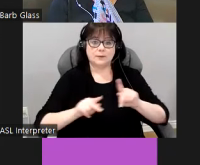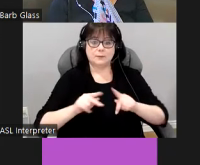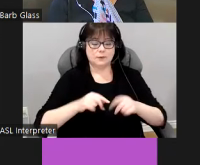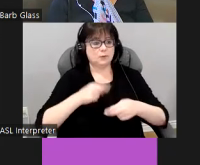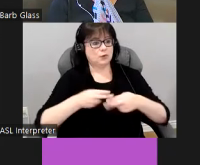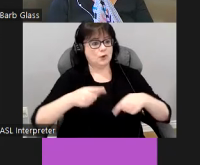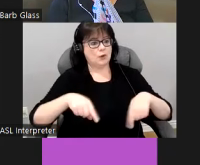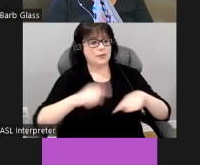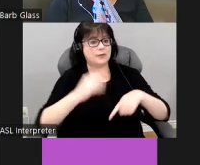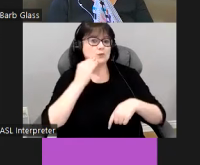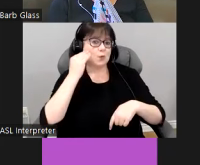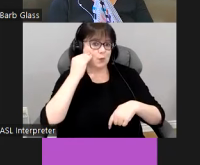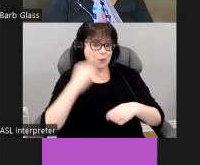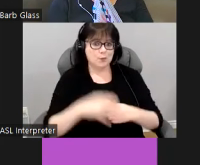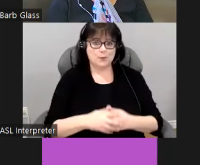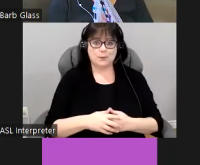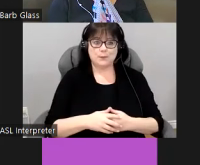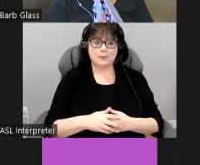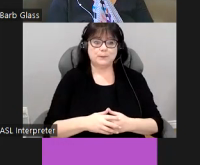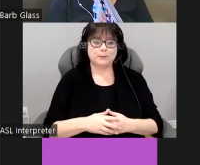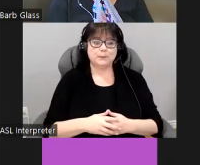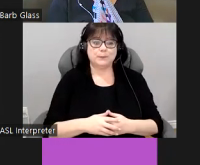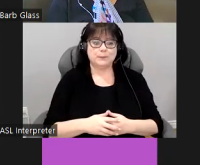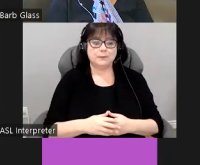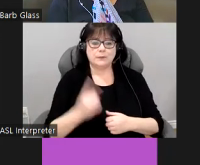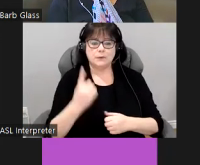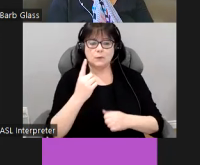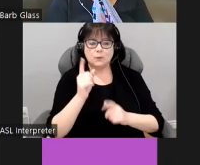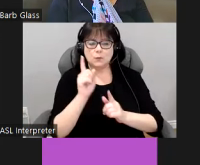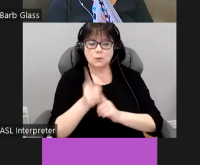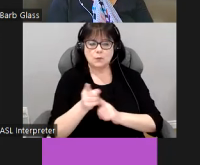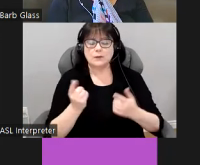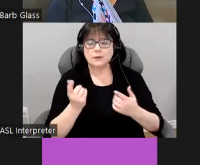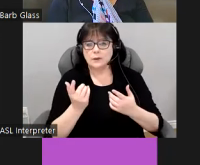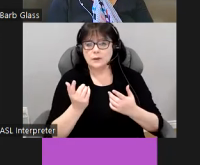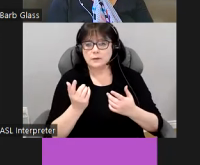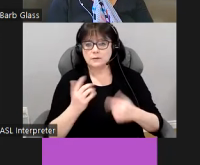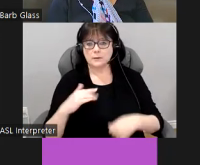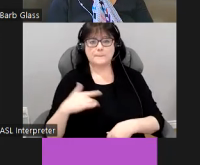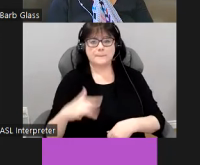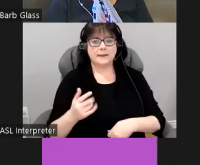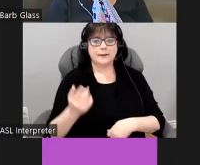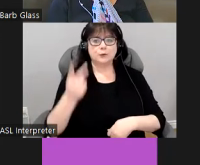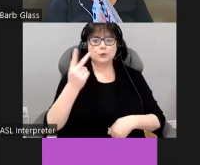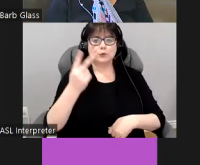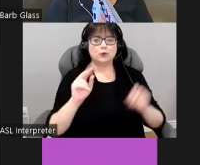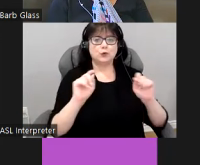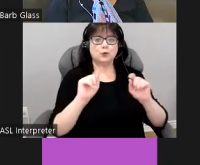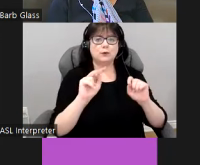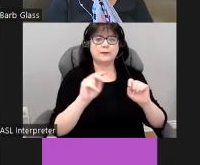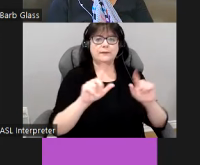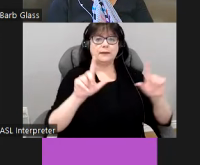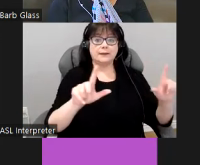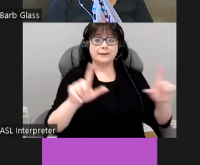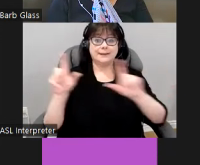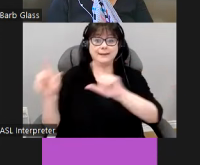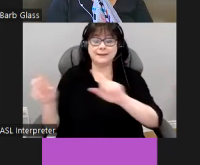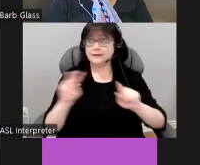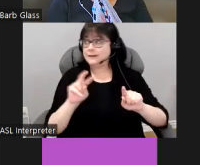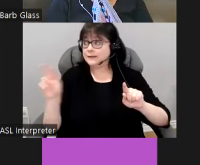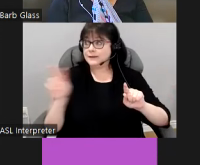And bear with me for one more second. I'm used to using 2 screens, so today I'm kind of bouncing back and forth a bit on my